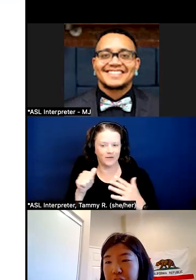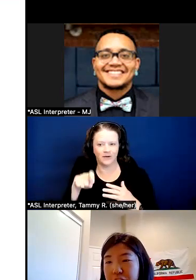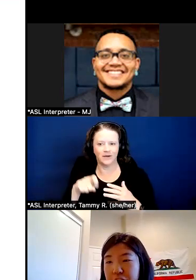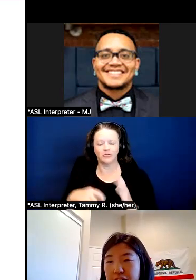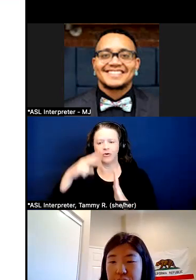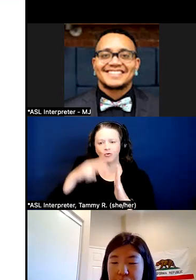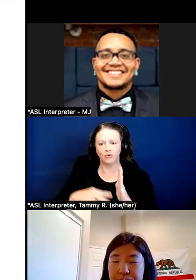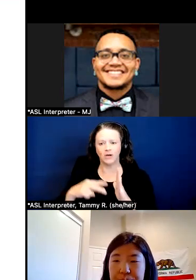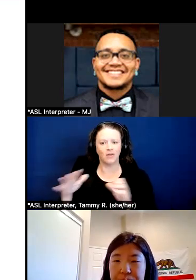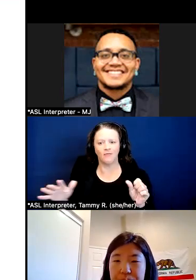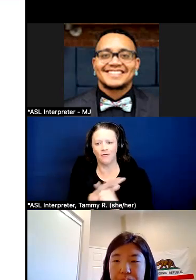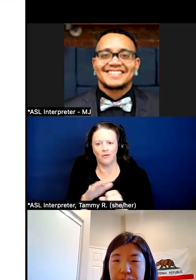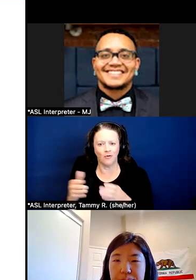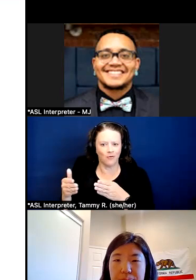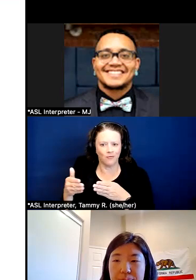of recommendations.